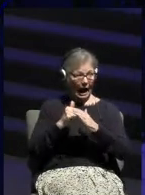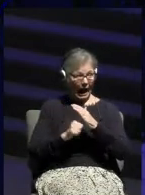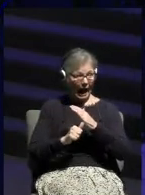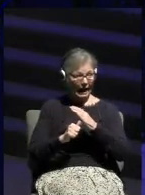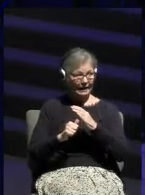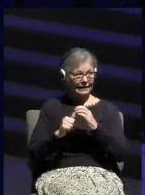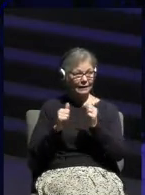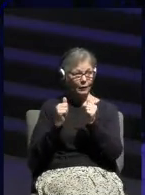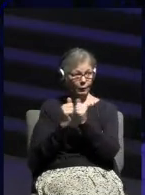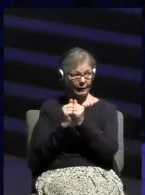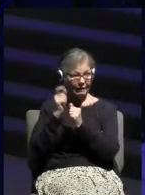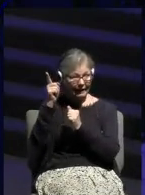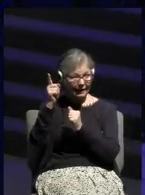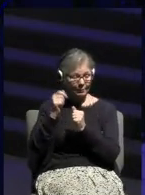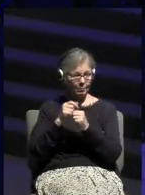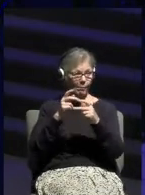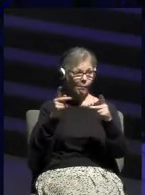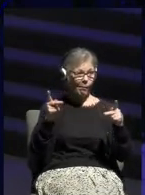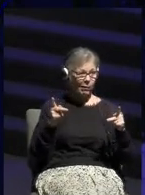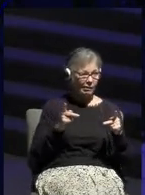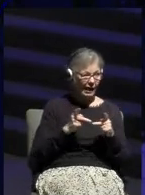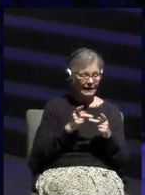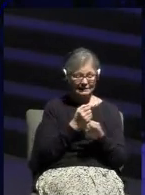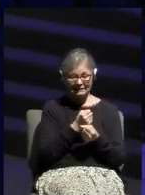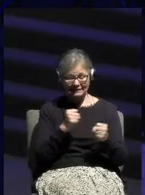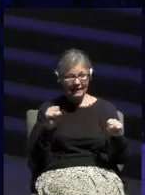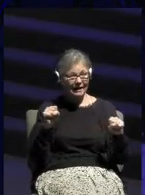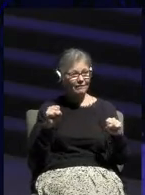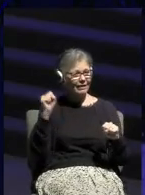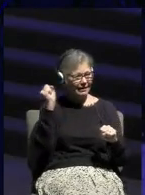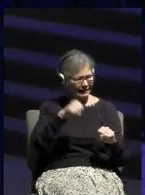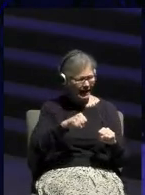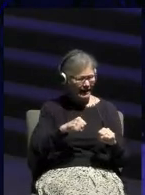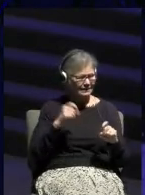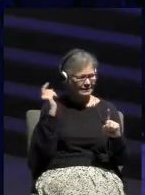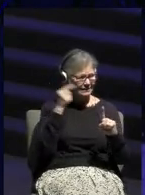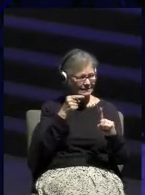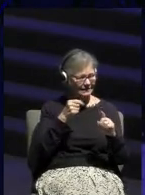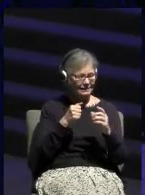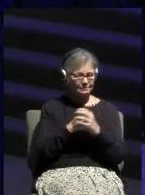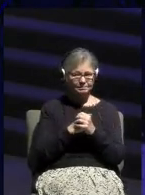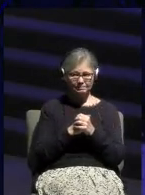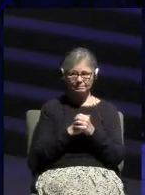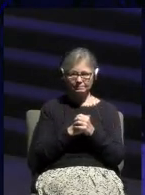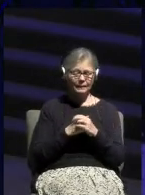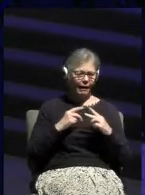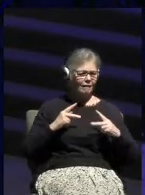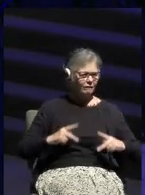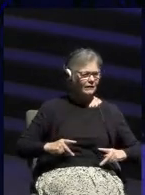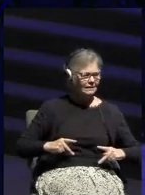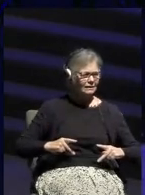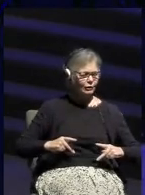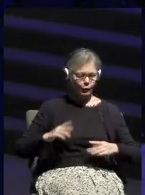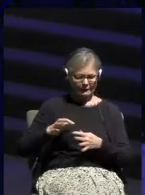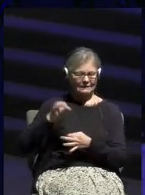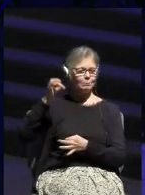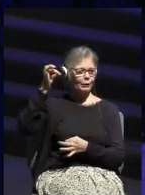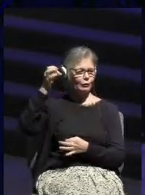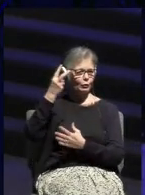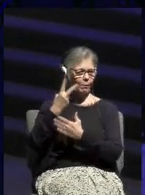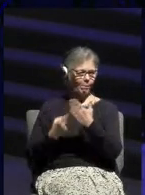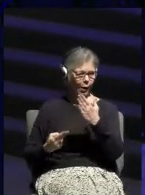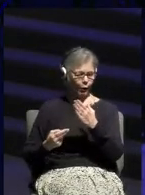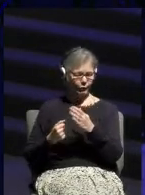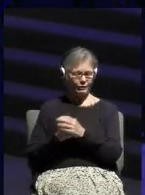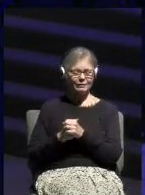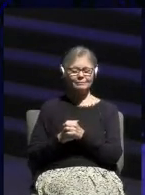God. I want to be in the safety and the protection of God. And I don't mean just physical, although that's a part of it, but spiritually,